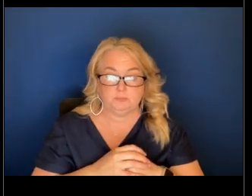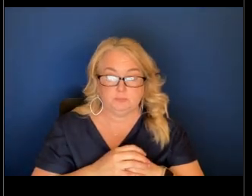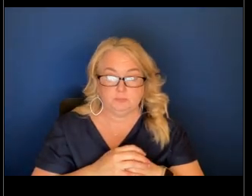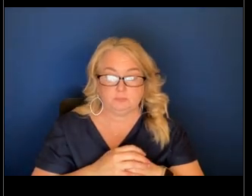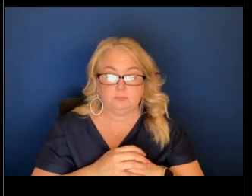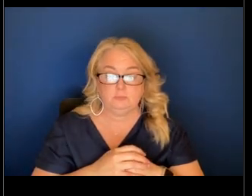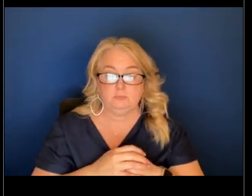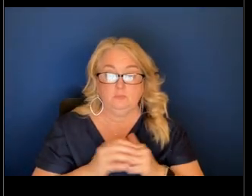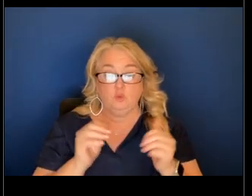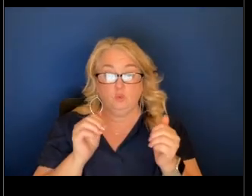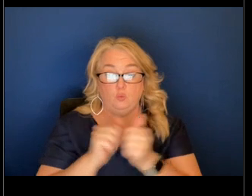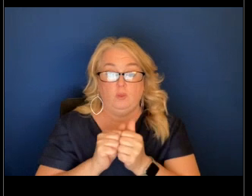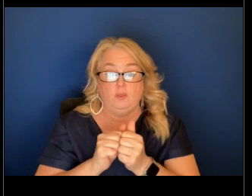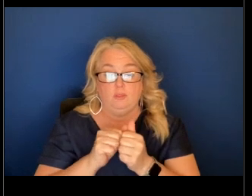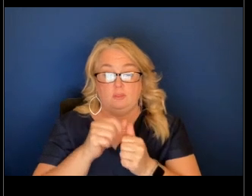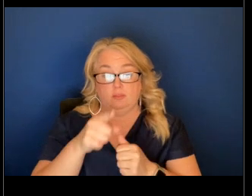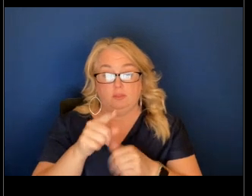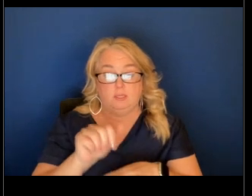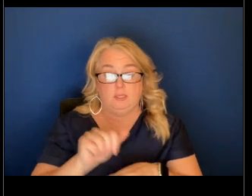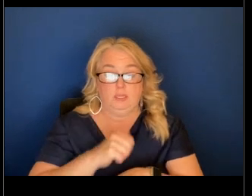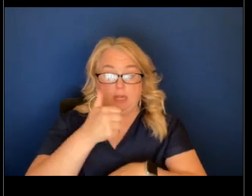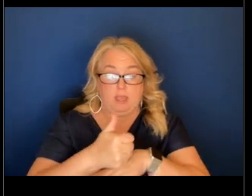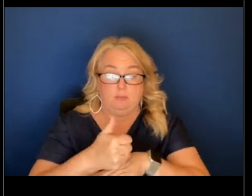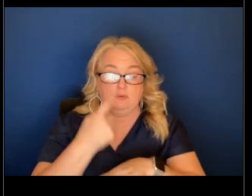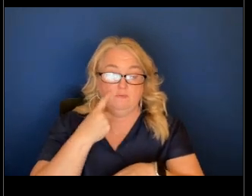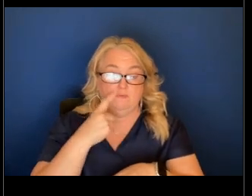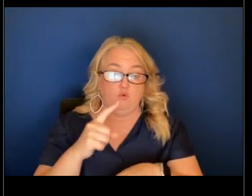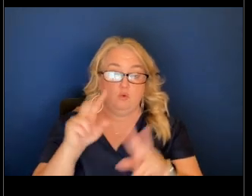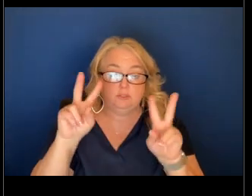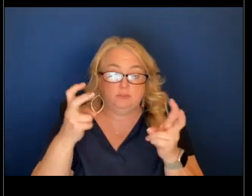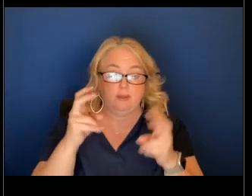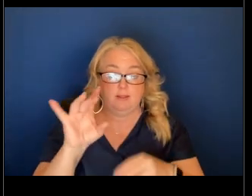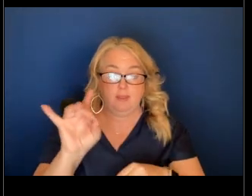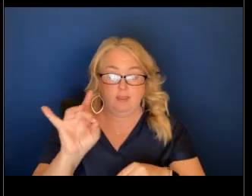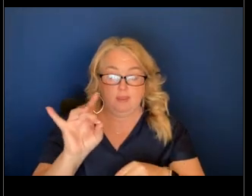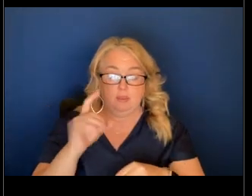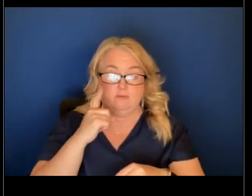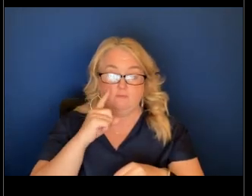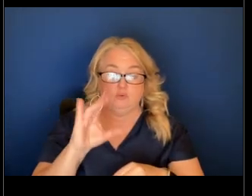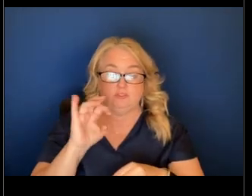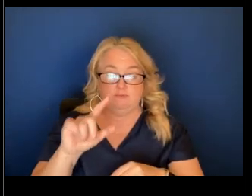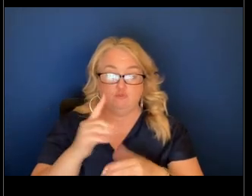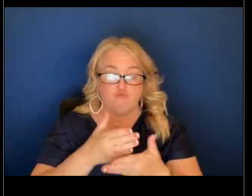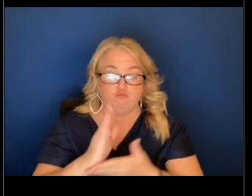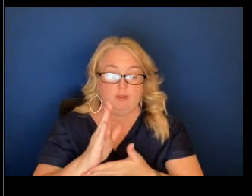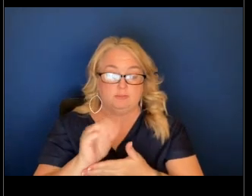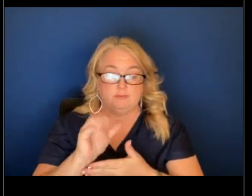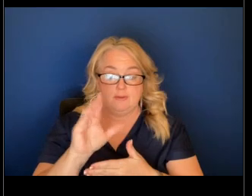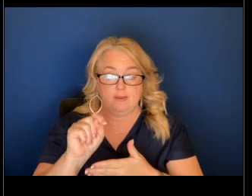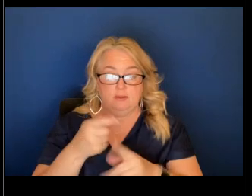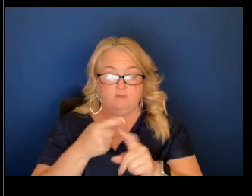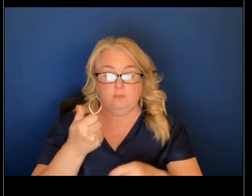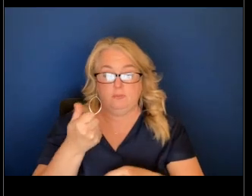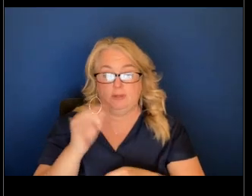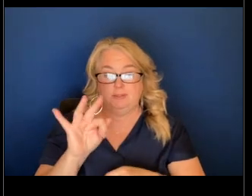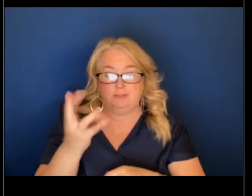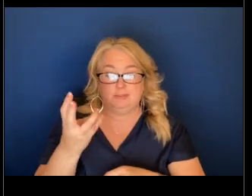With the enactment of Title VIII of the Civil Rights Act of 1968,